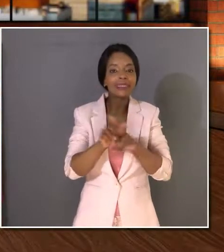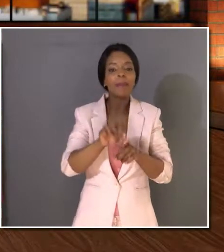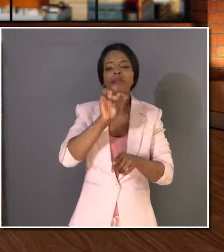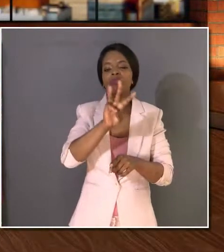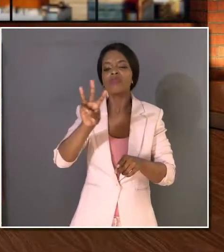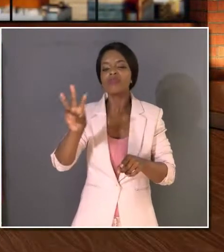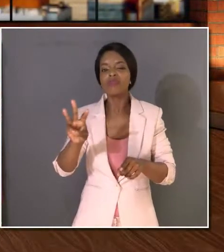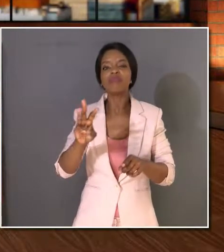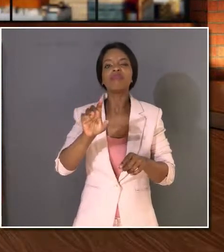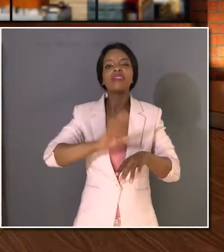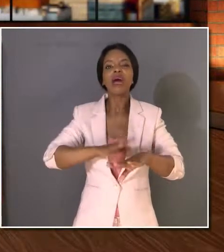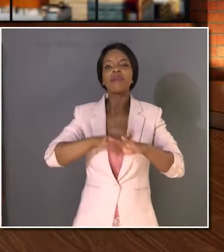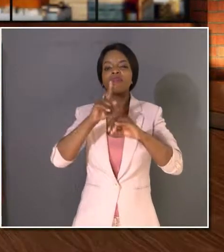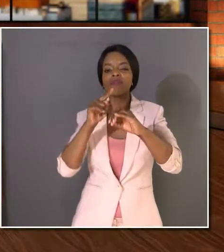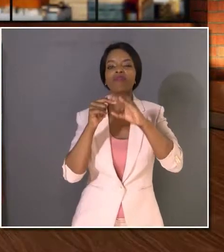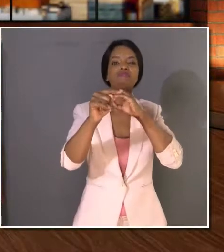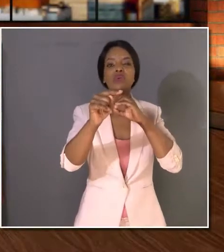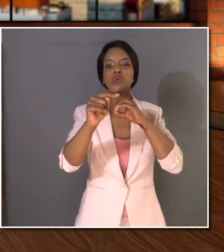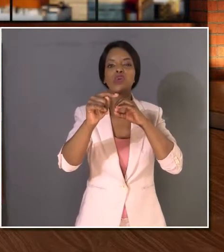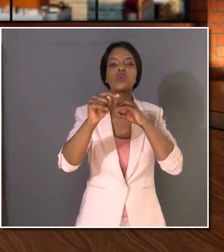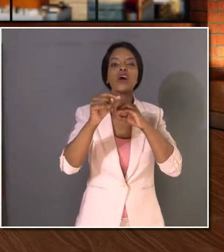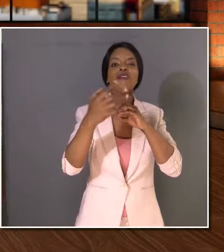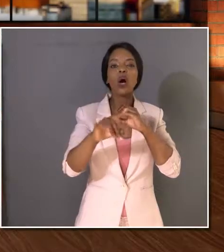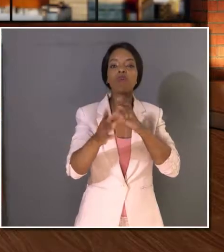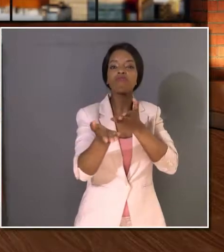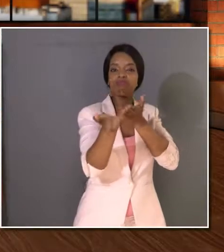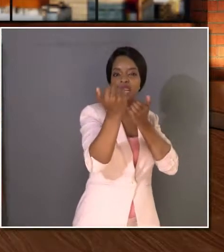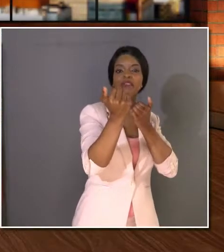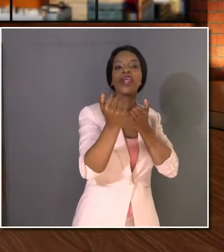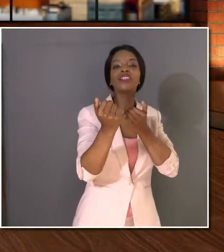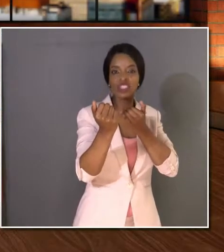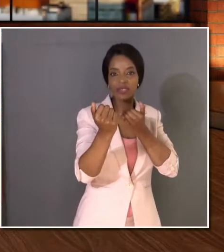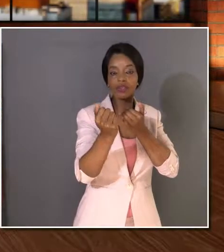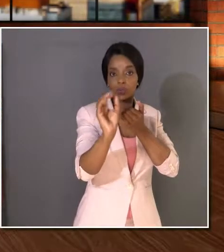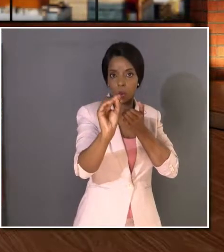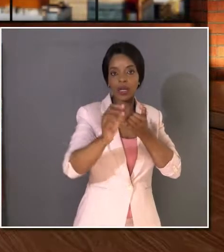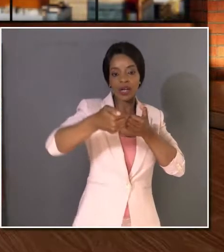your invitation, or you can visit your website or the website